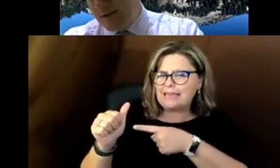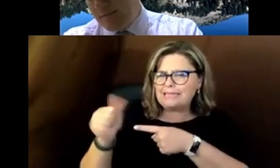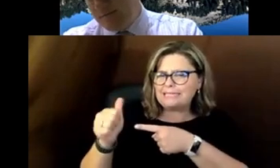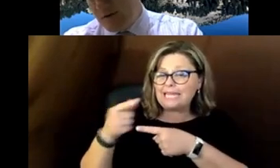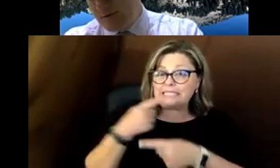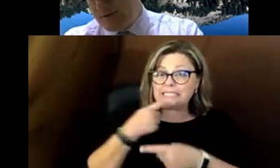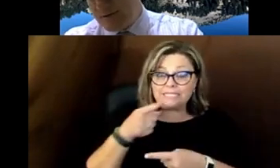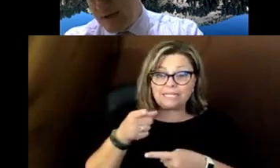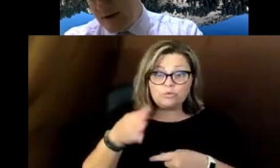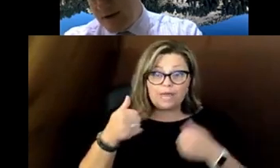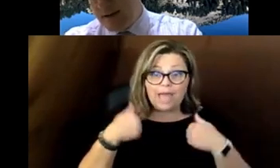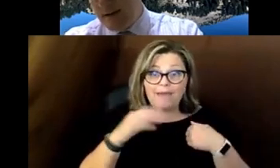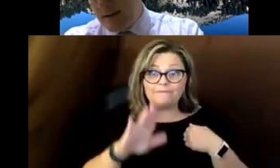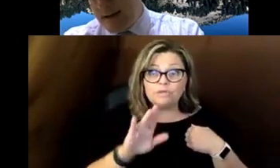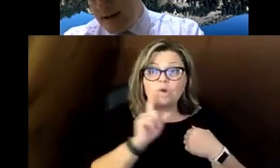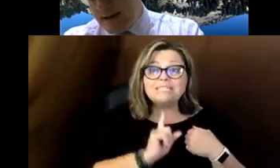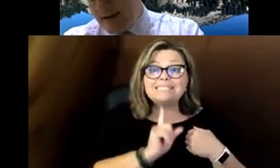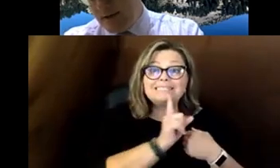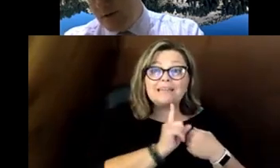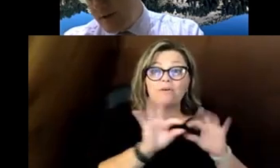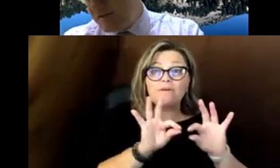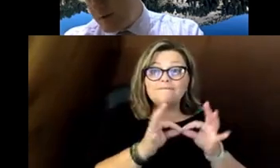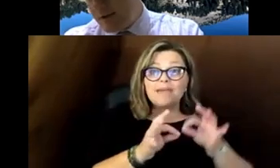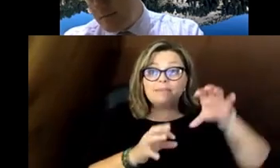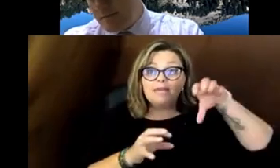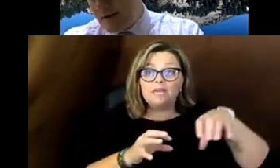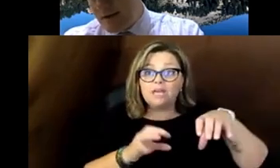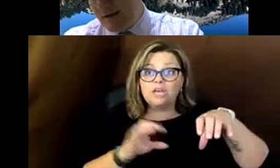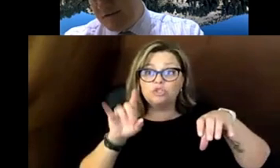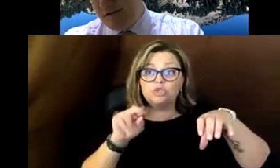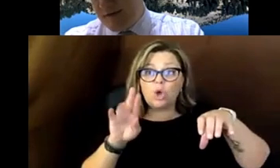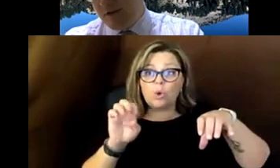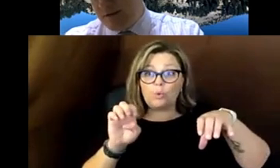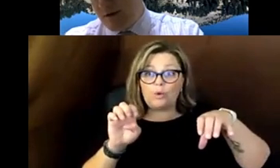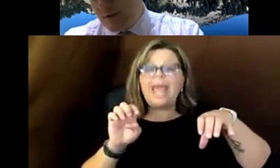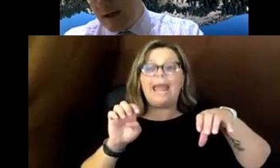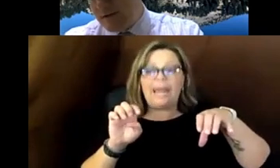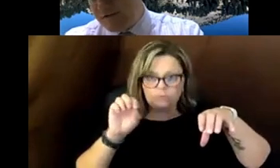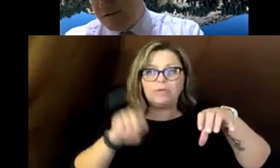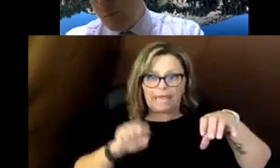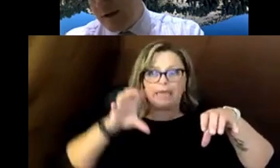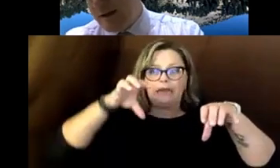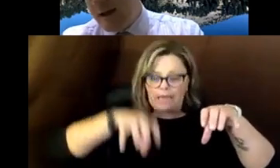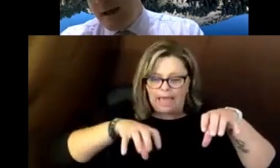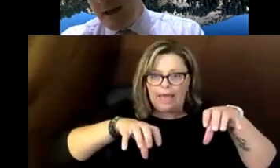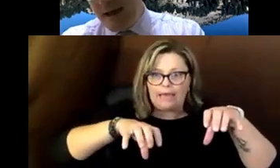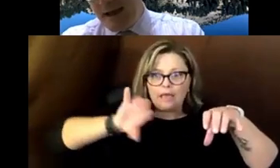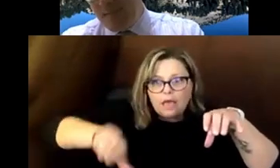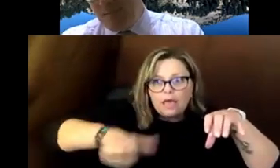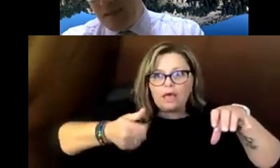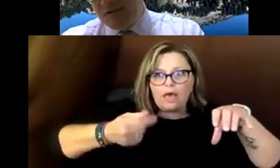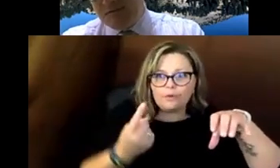family zoned area, and you can do a lot split on any single family home lot, like just one.